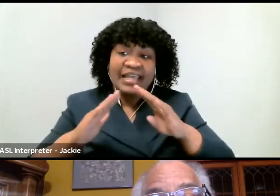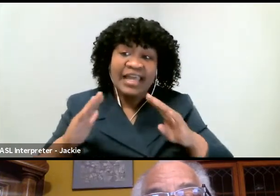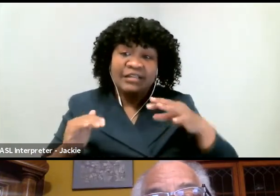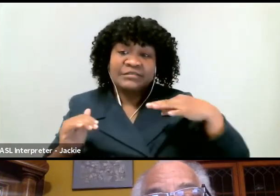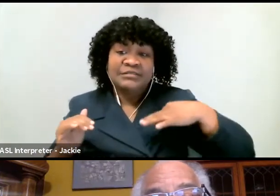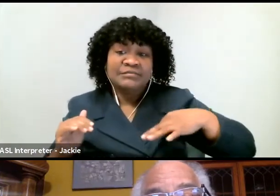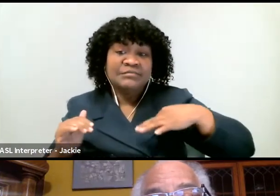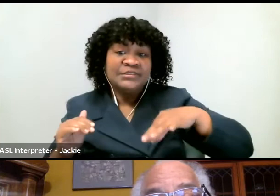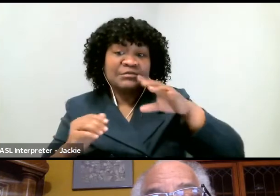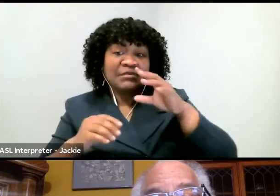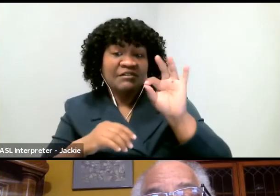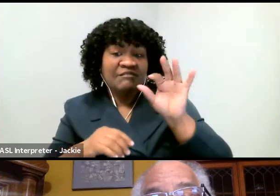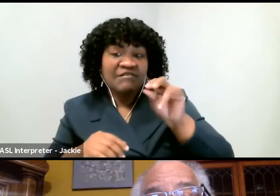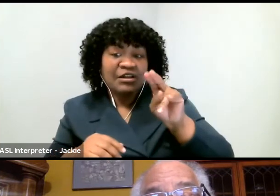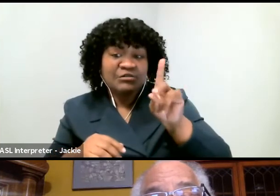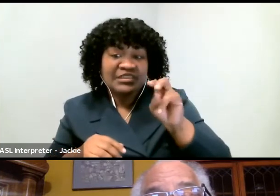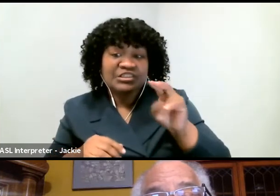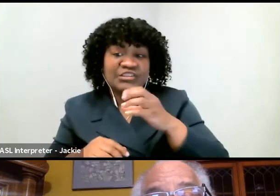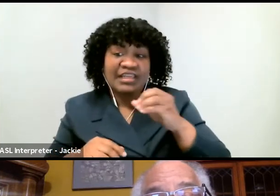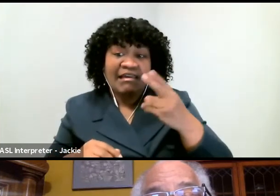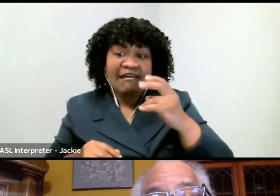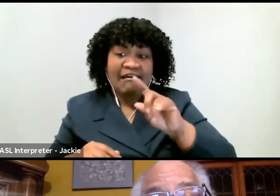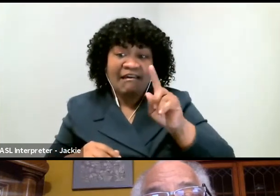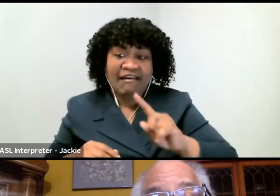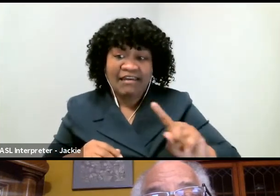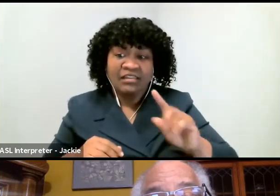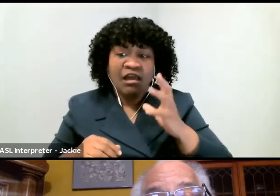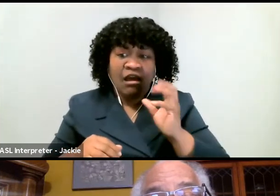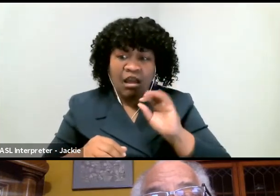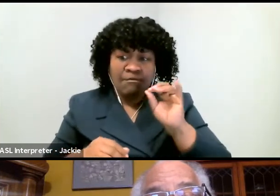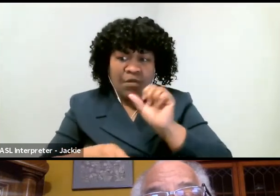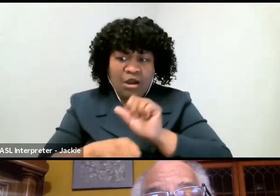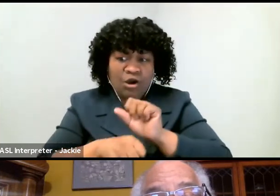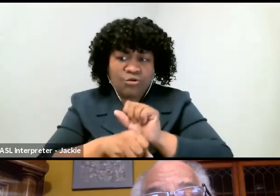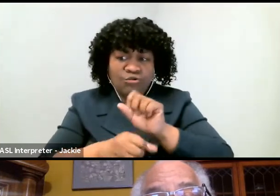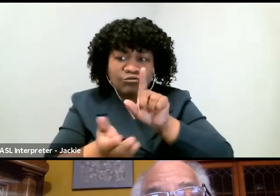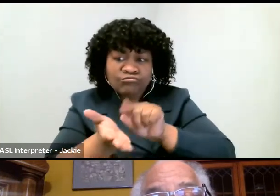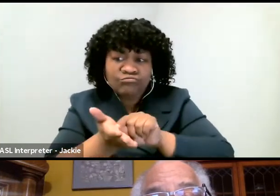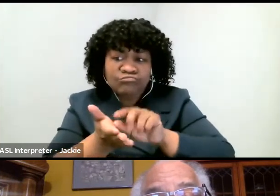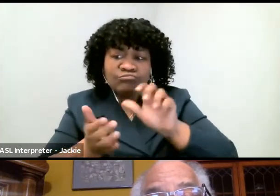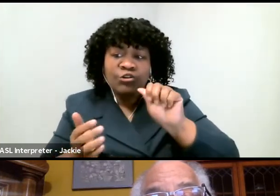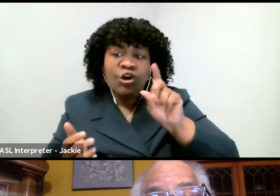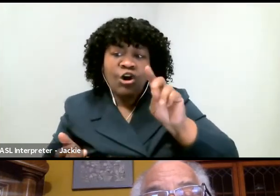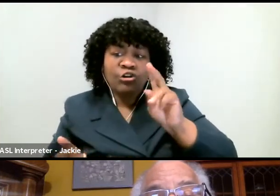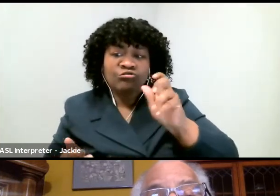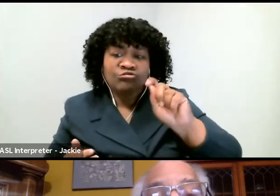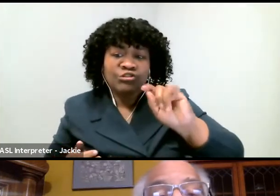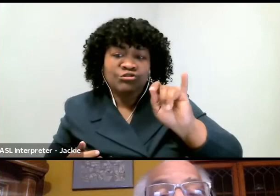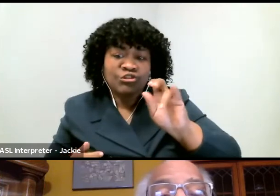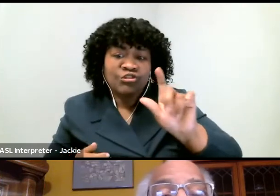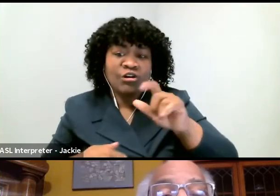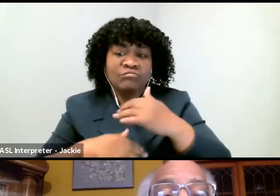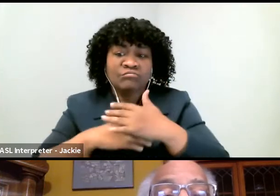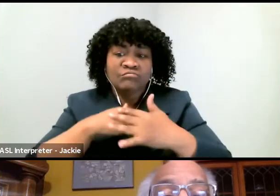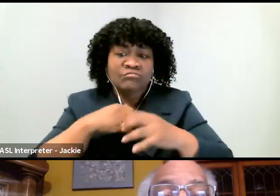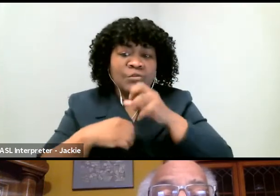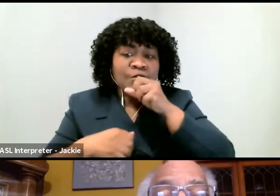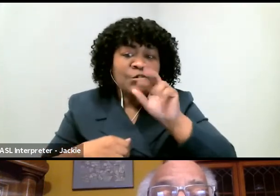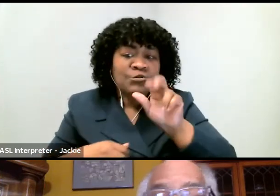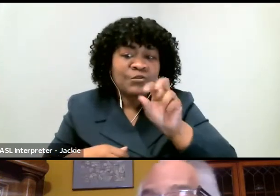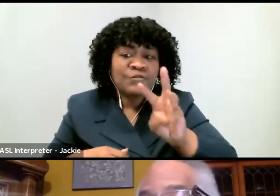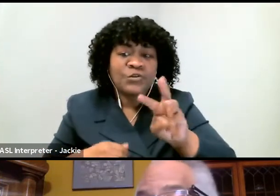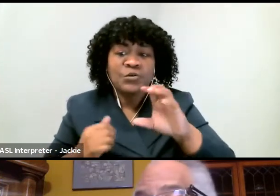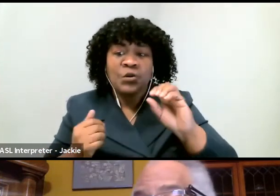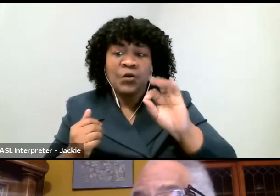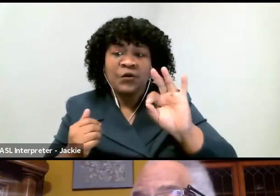Heinz Endowments. My work has been published in the Adroit Journal, Blood Orange Review, The Offing, Academy of American Poets, Poem a Day,